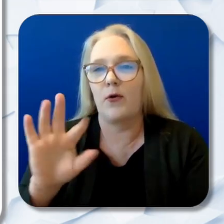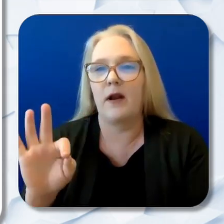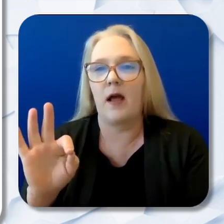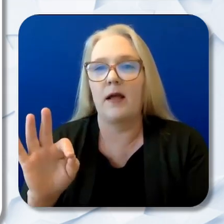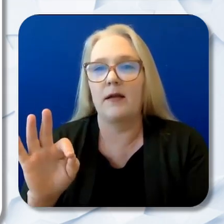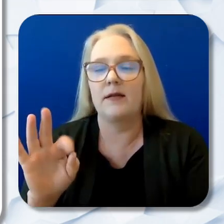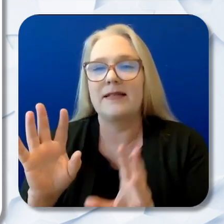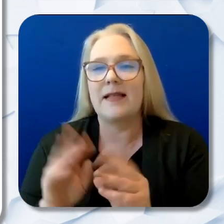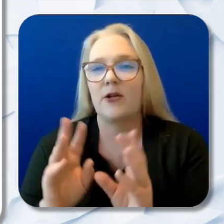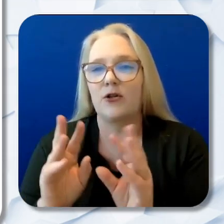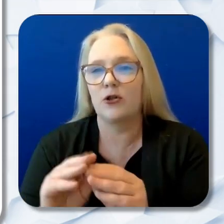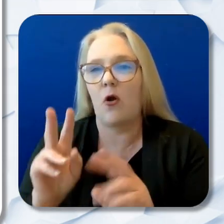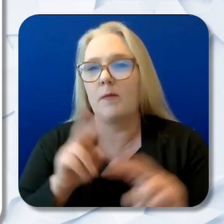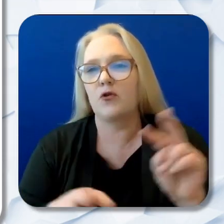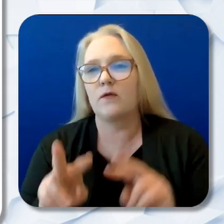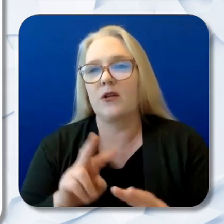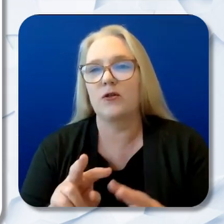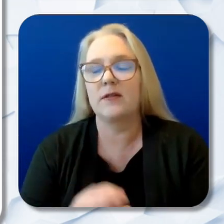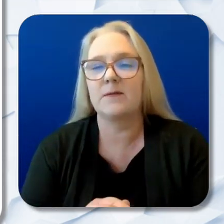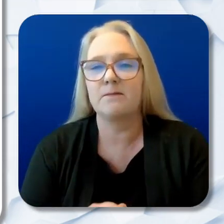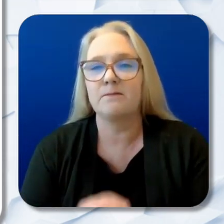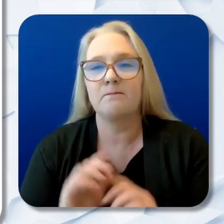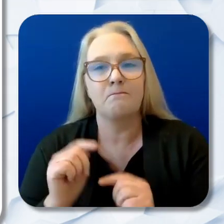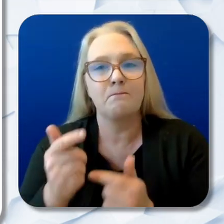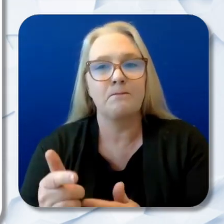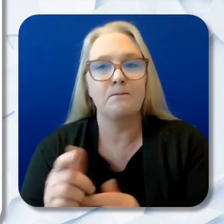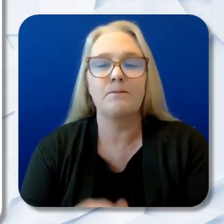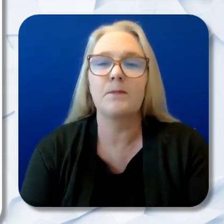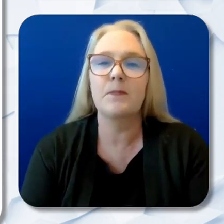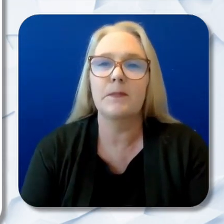session observations. And I will turn it back to Jade.